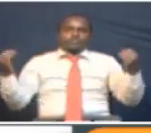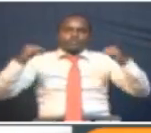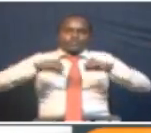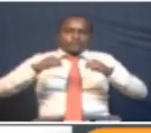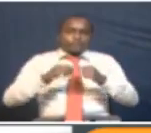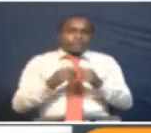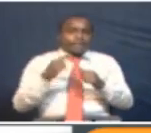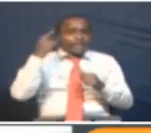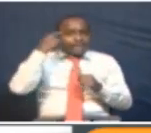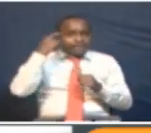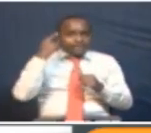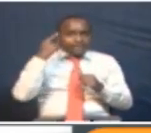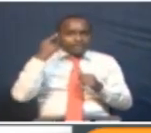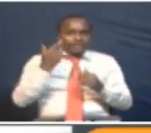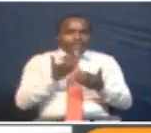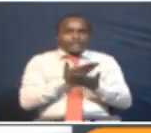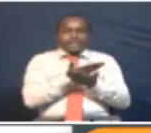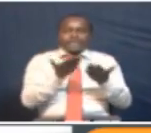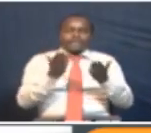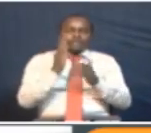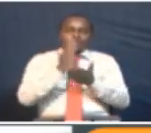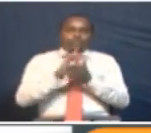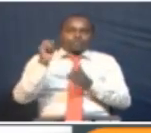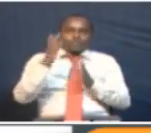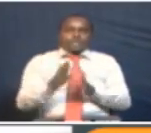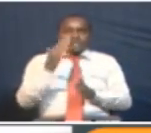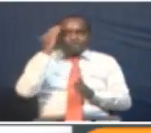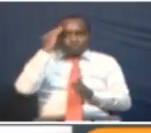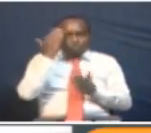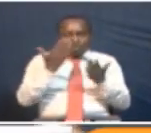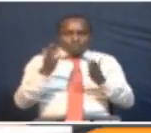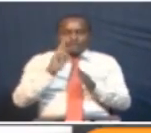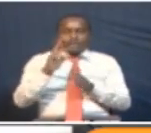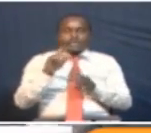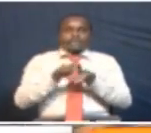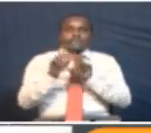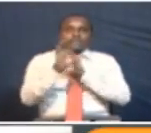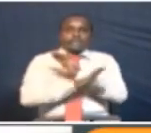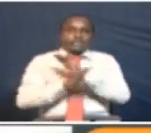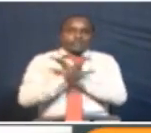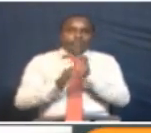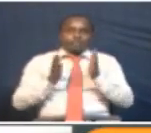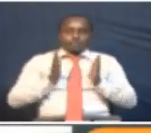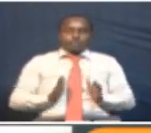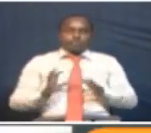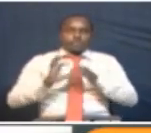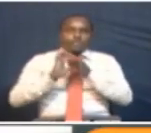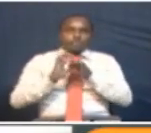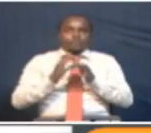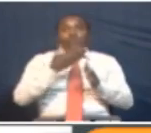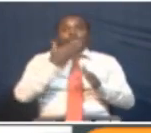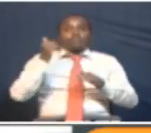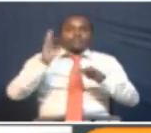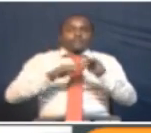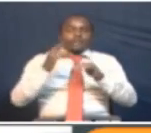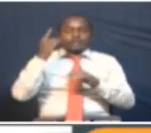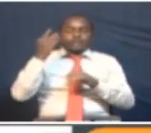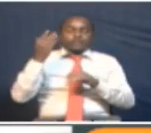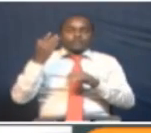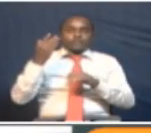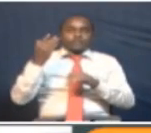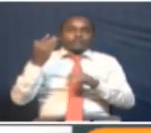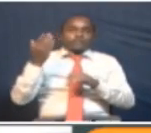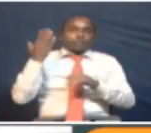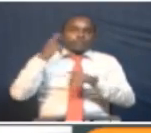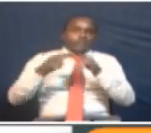everybody, any patriotic Kenyan knows that where we are as a republic in terms of human relations, we are better off than we were a year ago, because we are